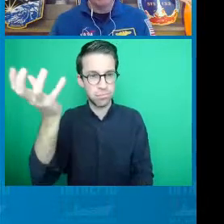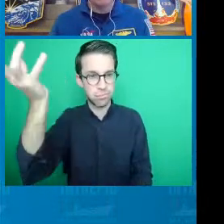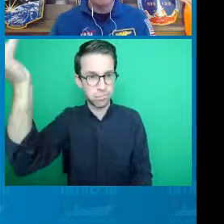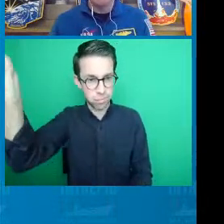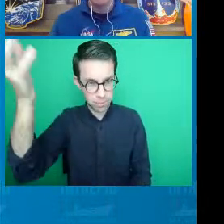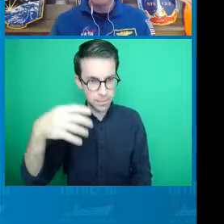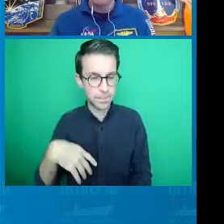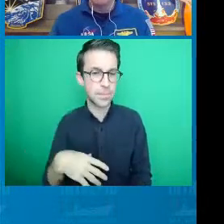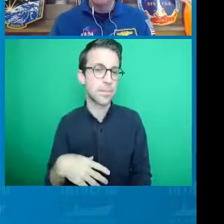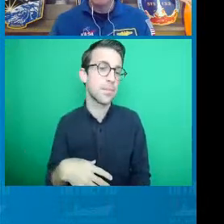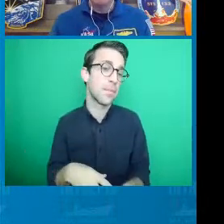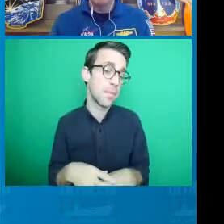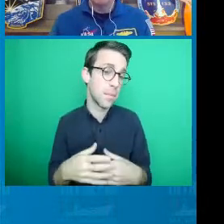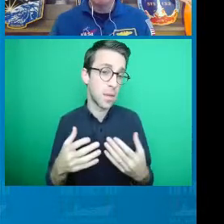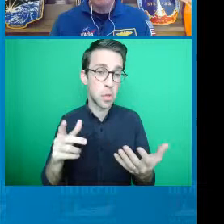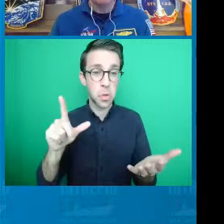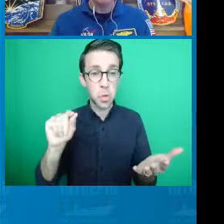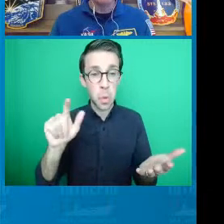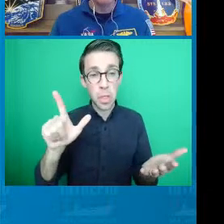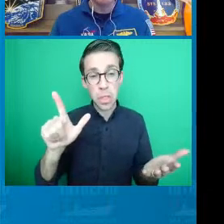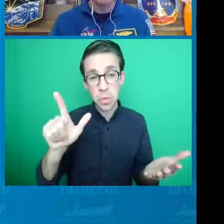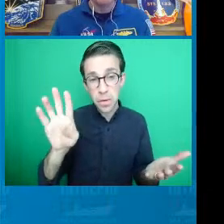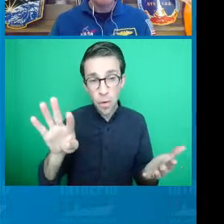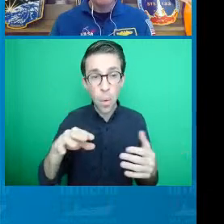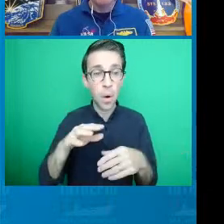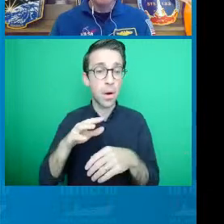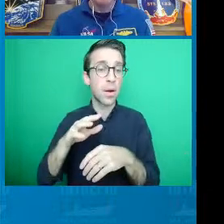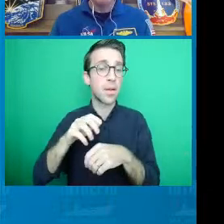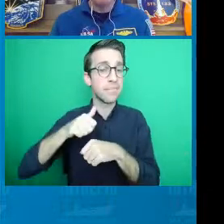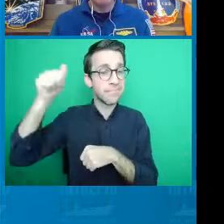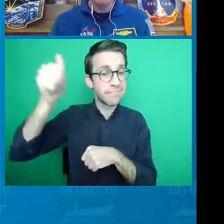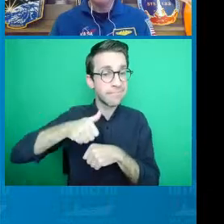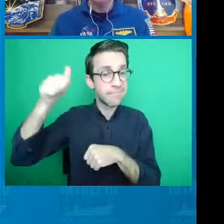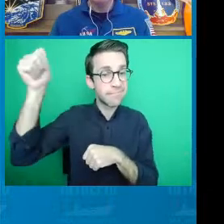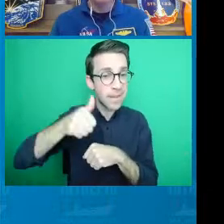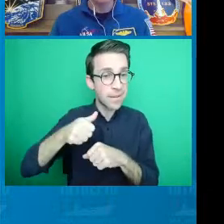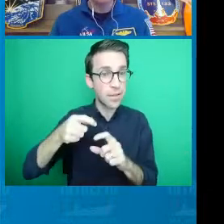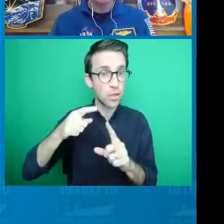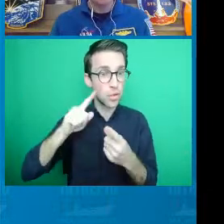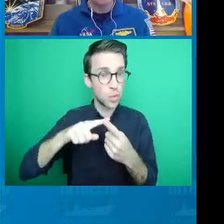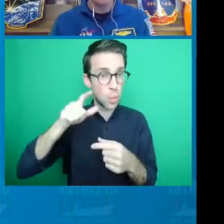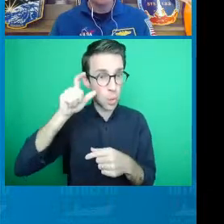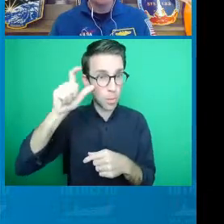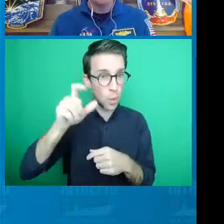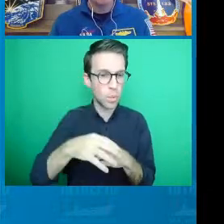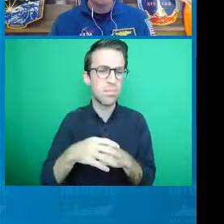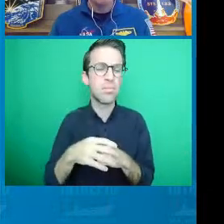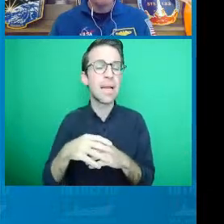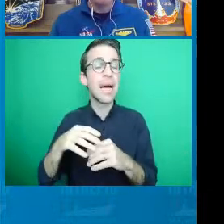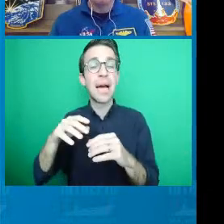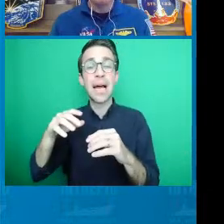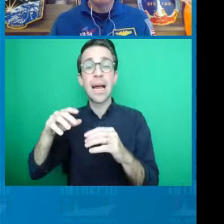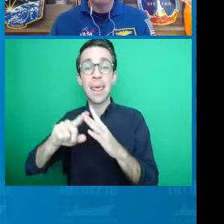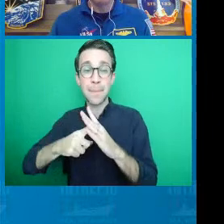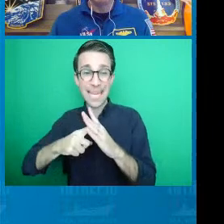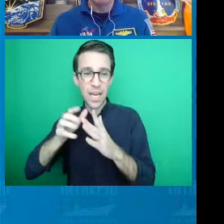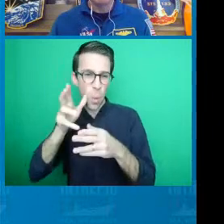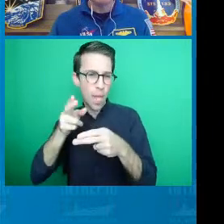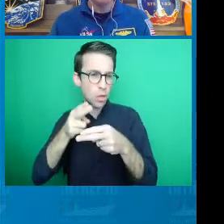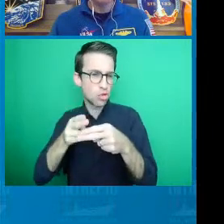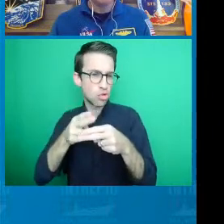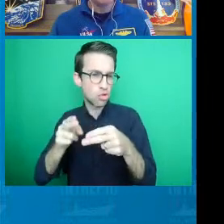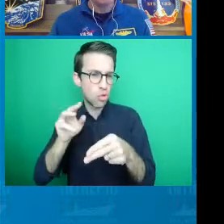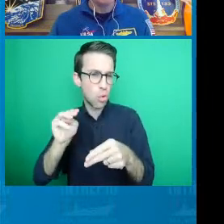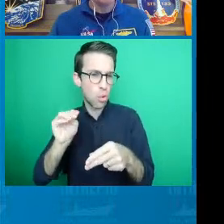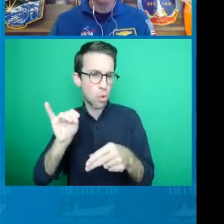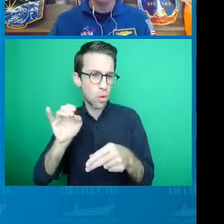shortly thereafter, to be able to go back to the moon. And initially it'll be shorter missions, but we're going to be